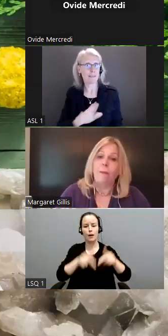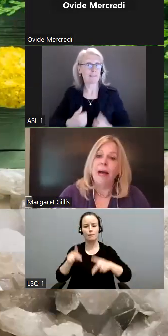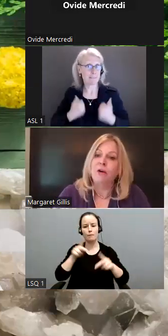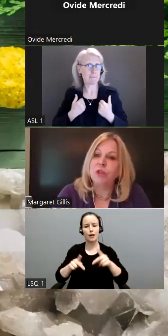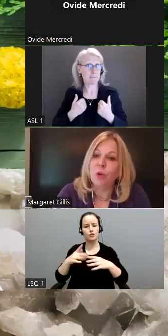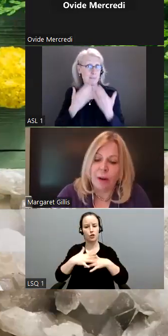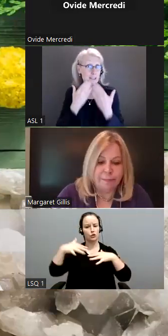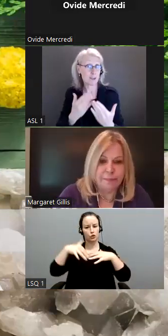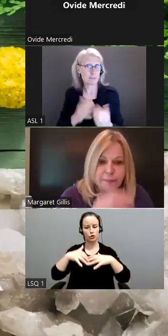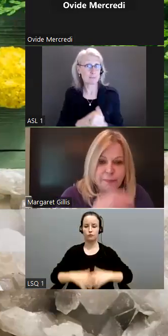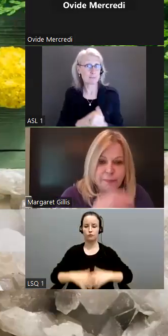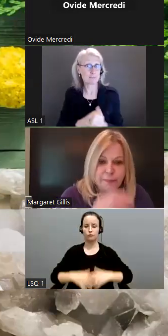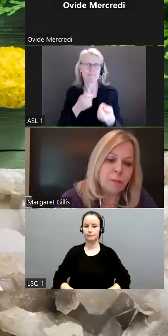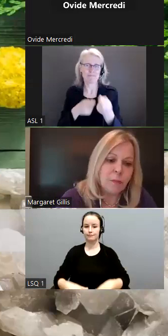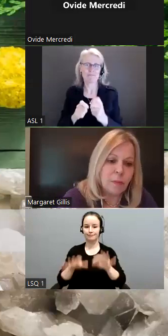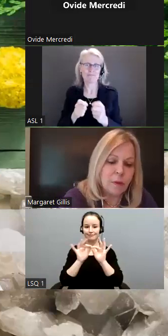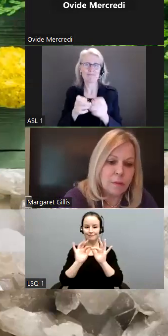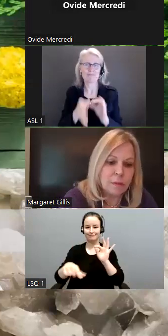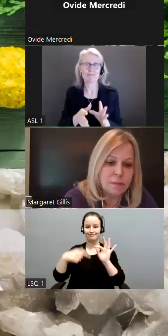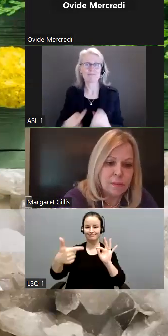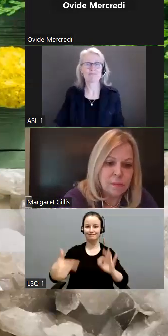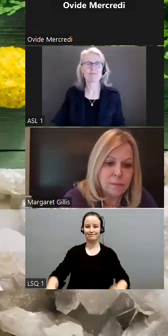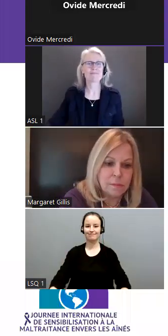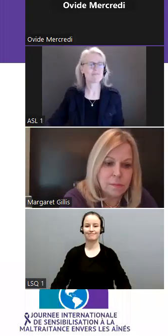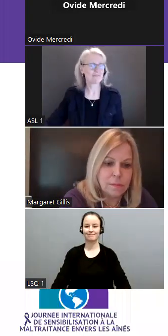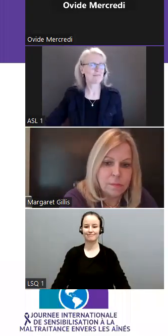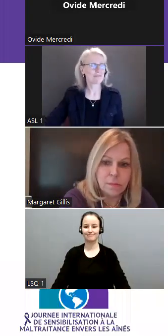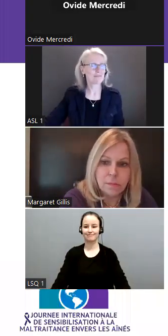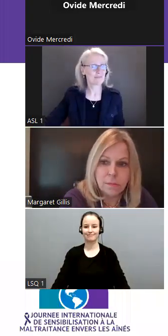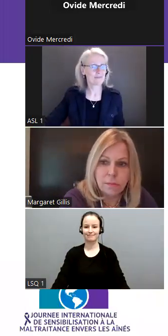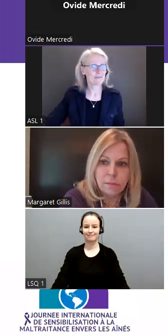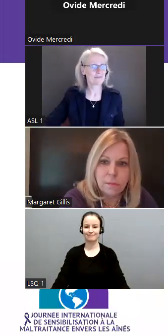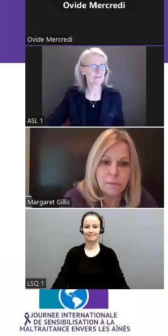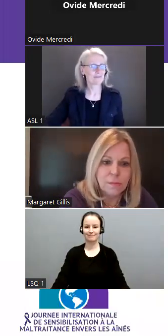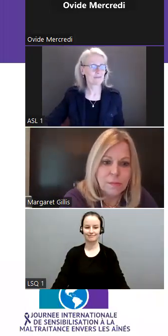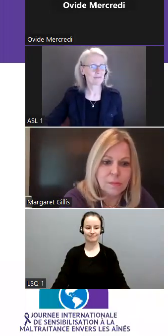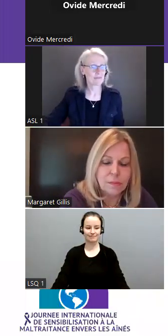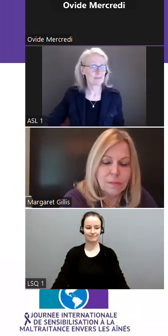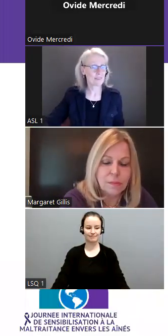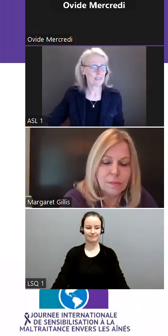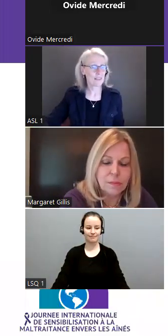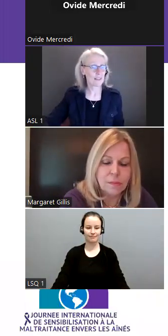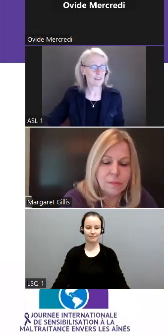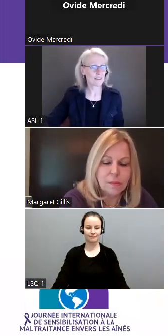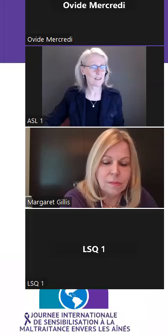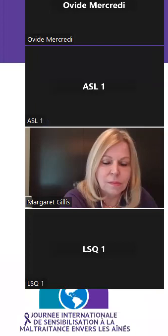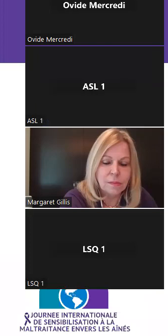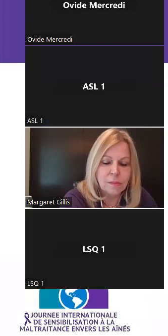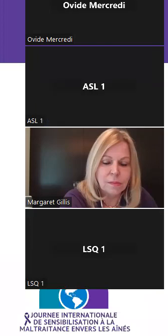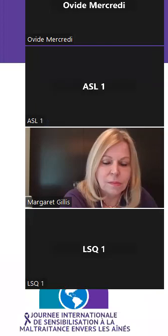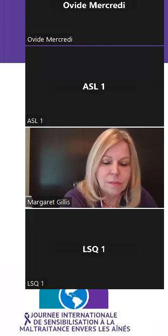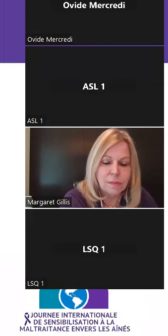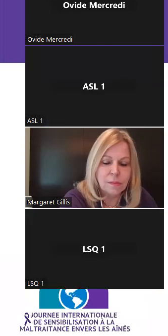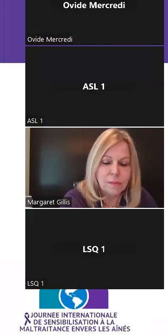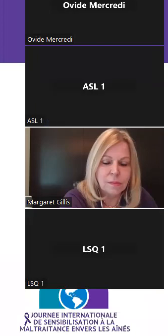Yeah, back over to Laura. Thanks very much, Margaret. Thanks very much, Deborah, as well. It is important, and